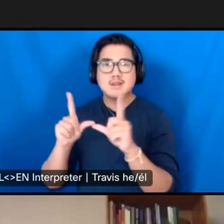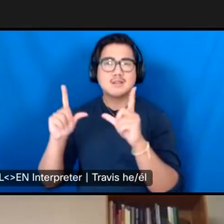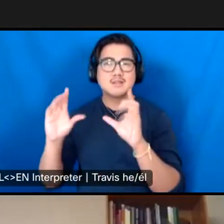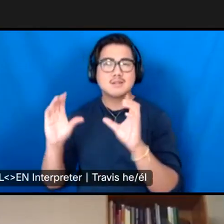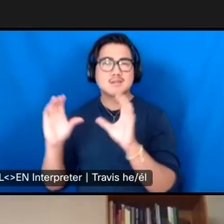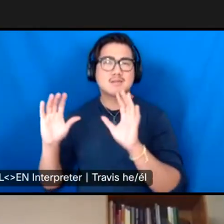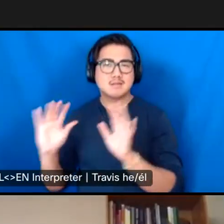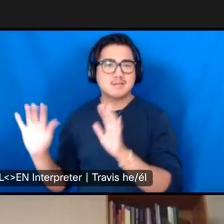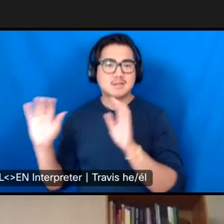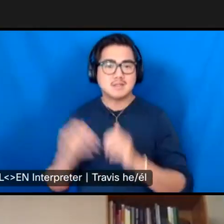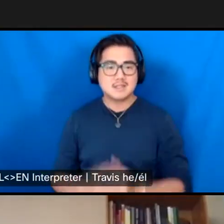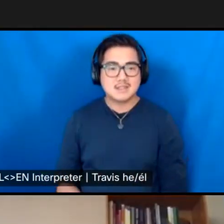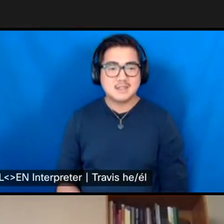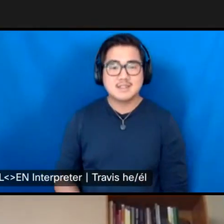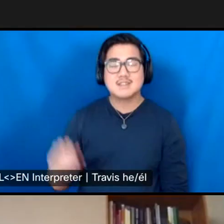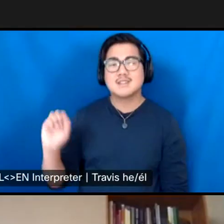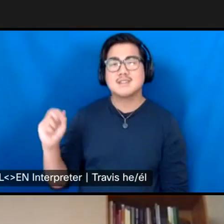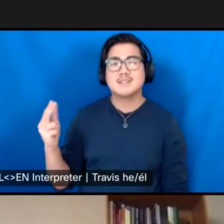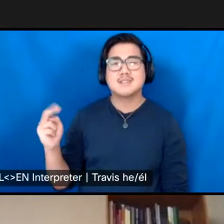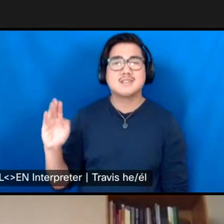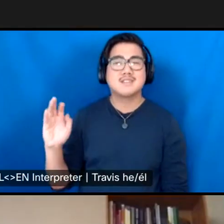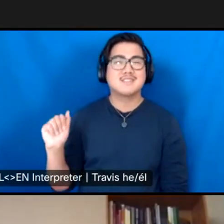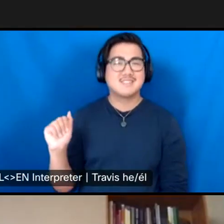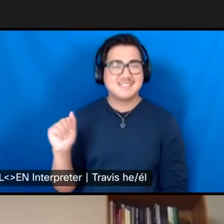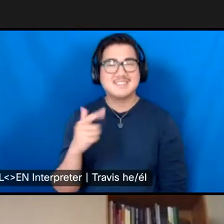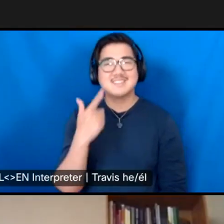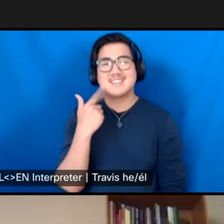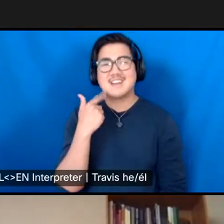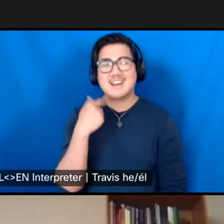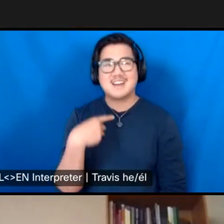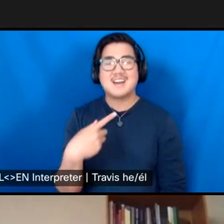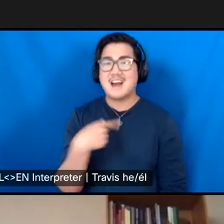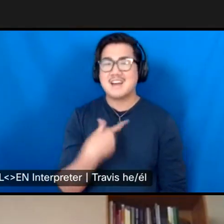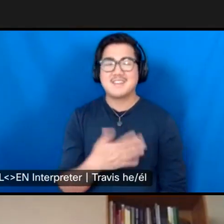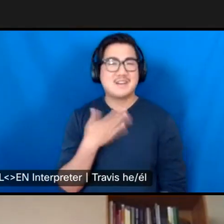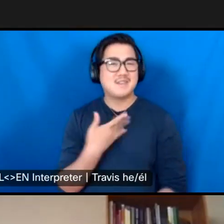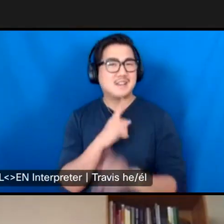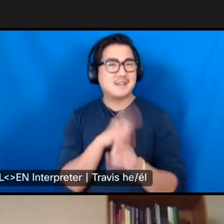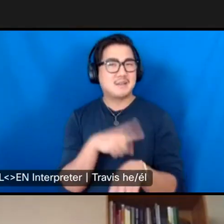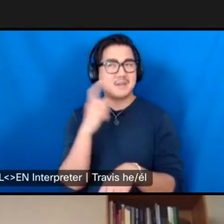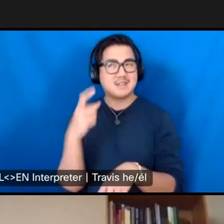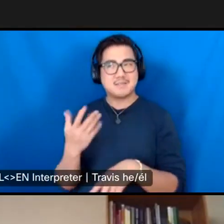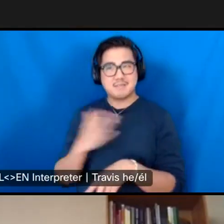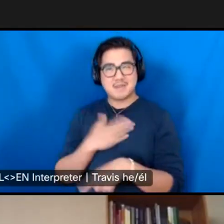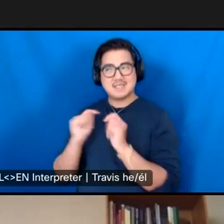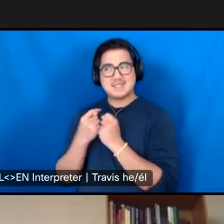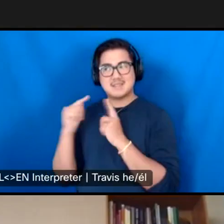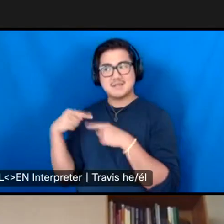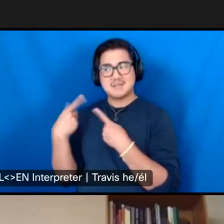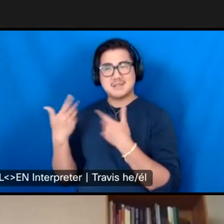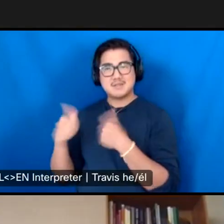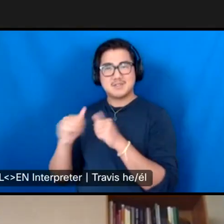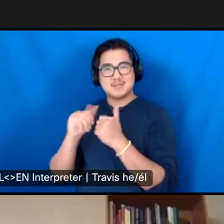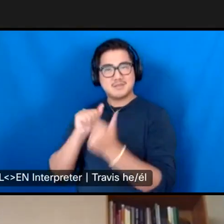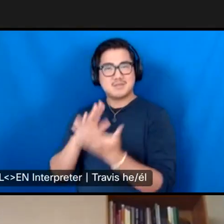this one because I feel like we intentionally attempt to do this. I think first and foremost, we start by telling the truth that a lot of